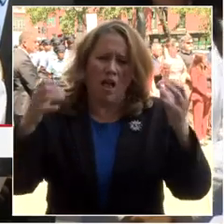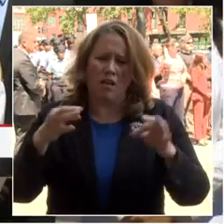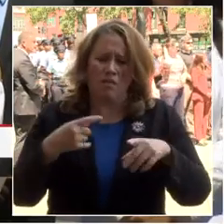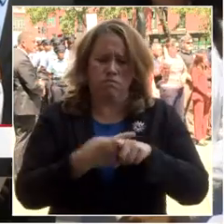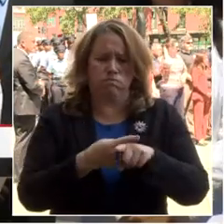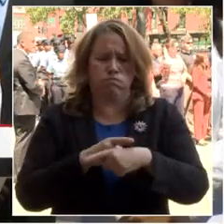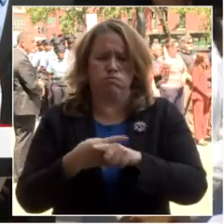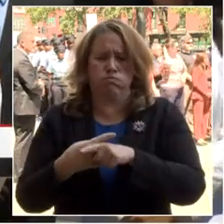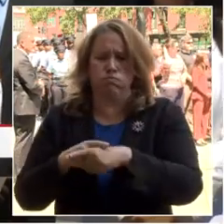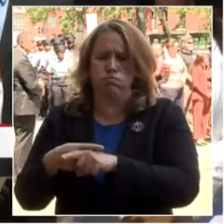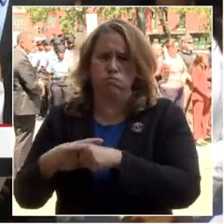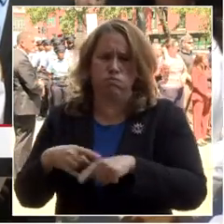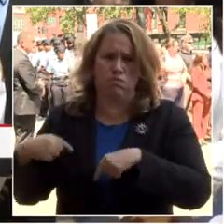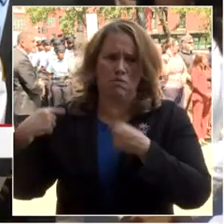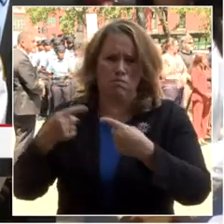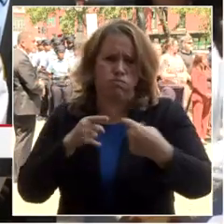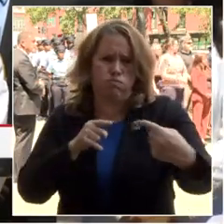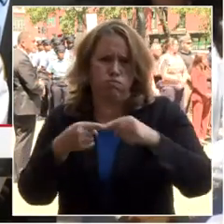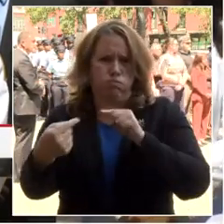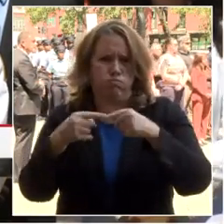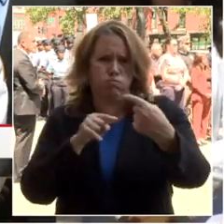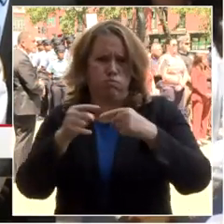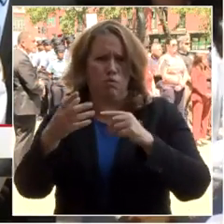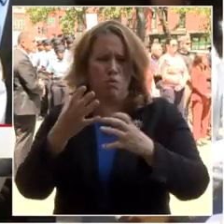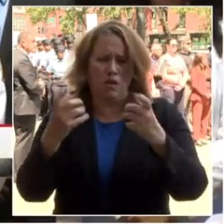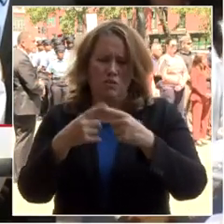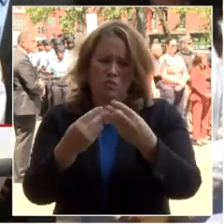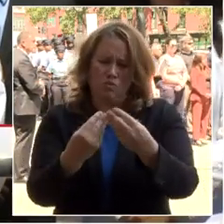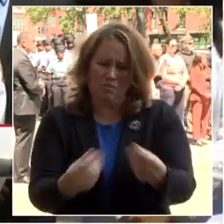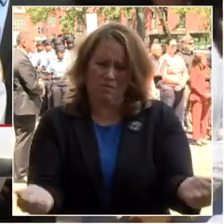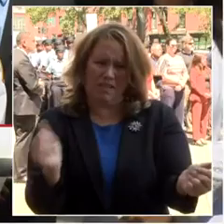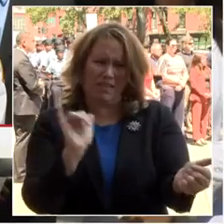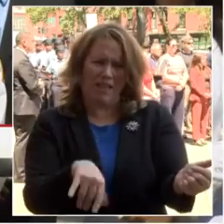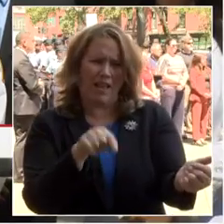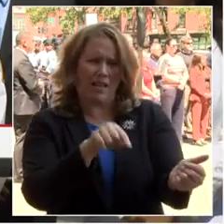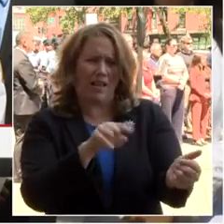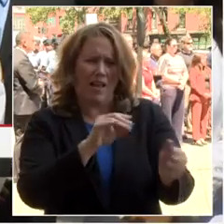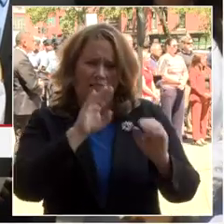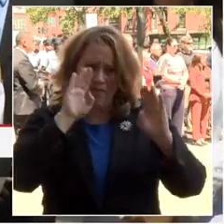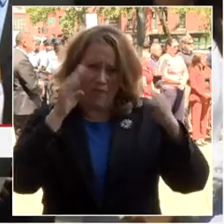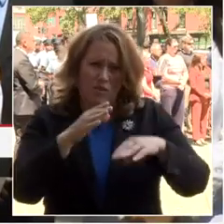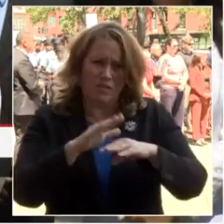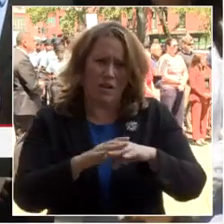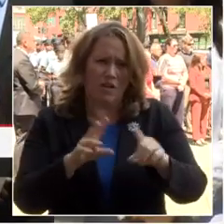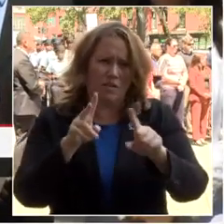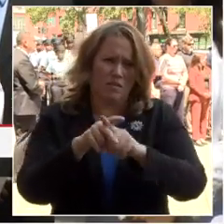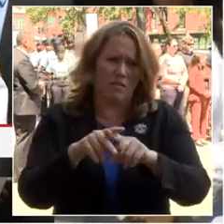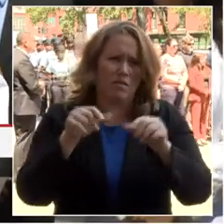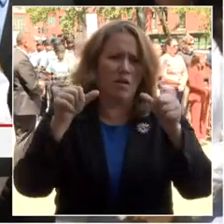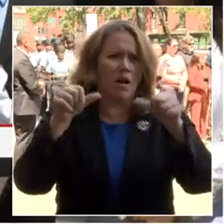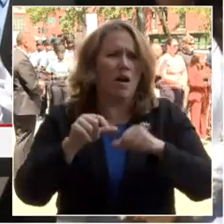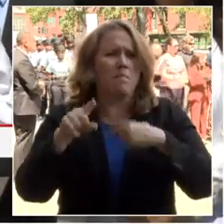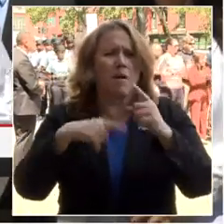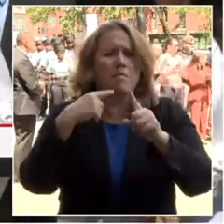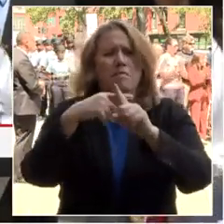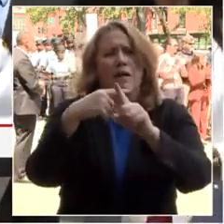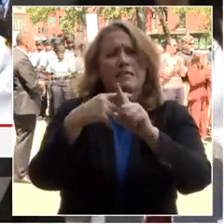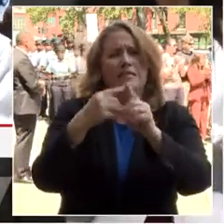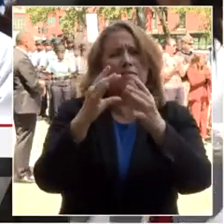social media, and let's all work together to flood social media with positive messages. Thank you. Chief Conte.